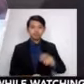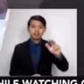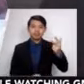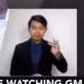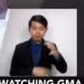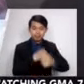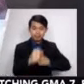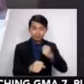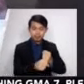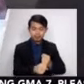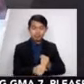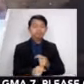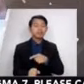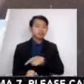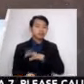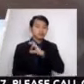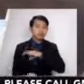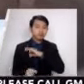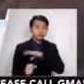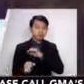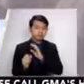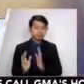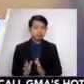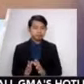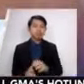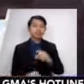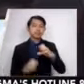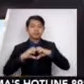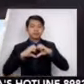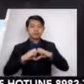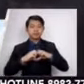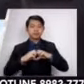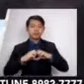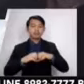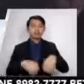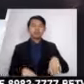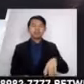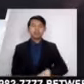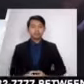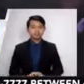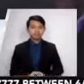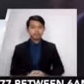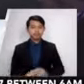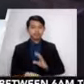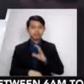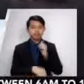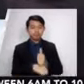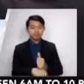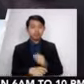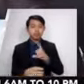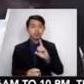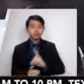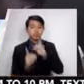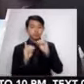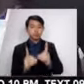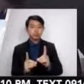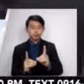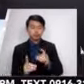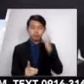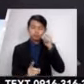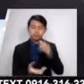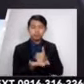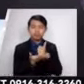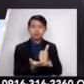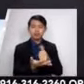Gala ang GMA Kapuso Foundation. Itinurn over ang donation para makatulong sa students and